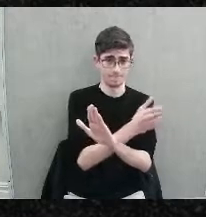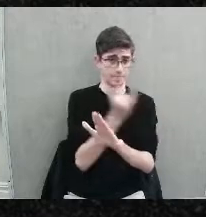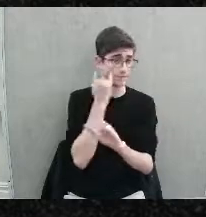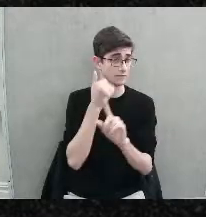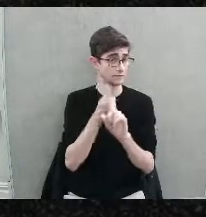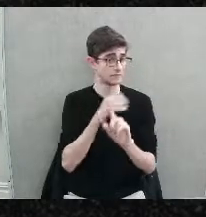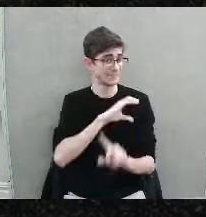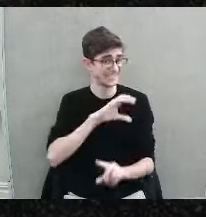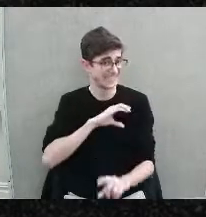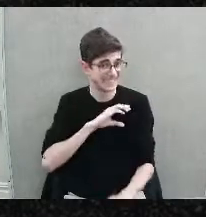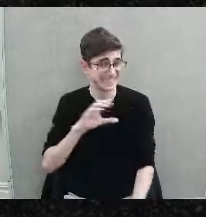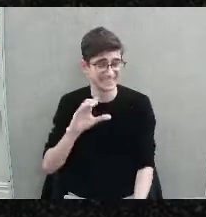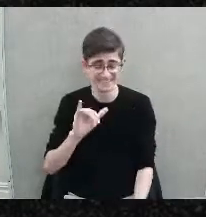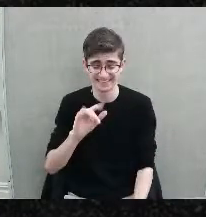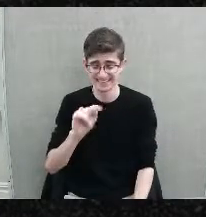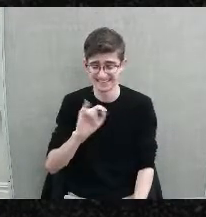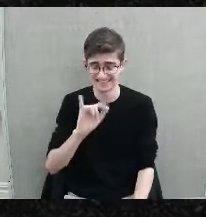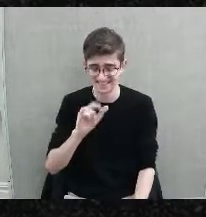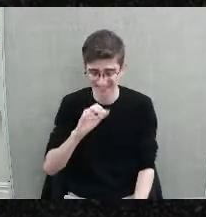citizens